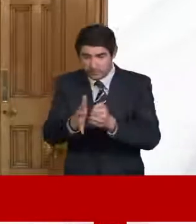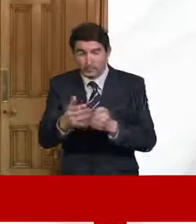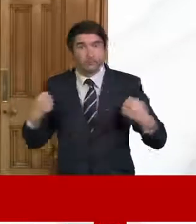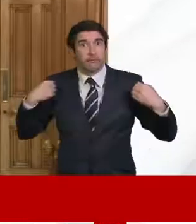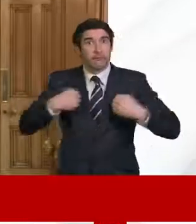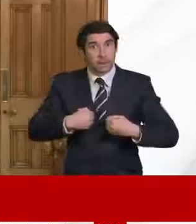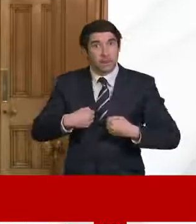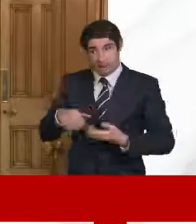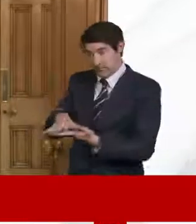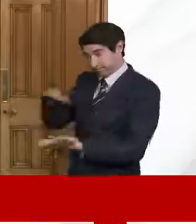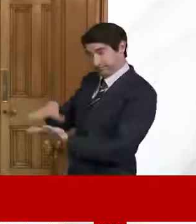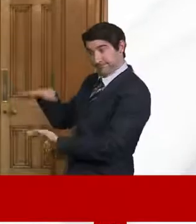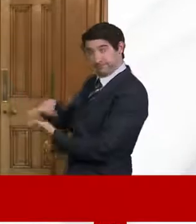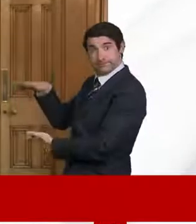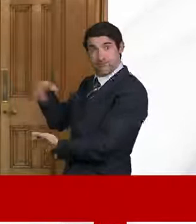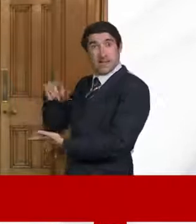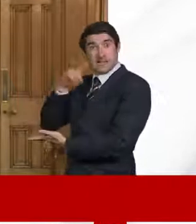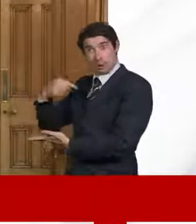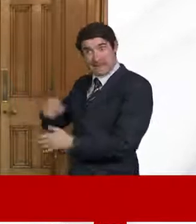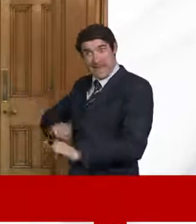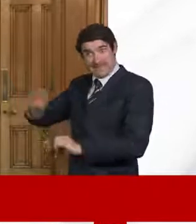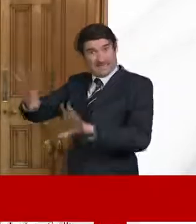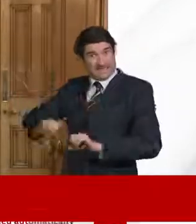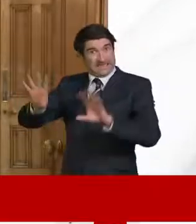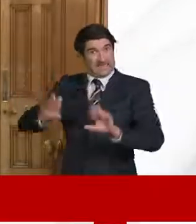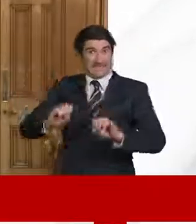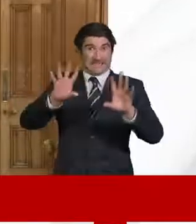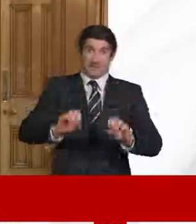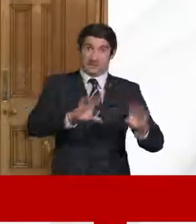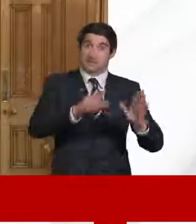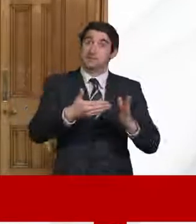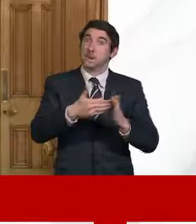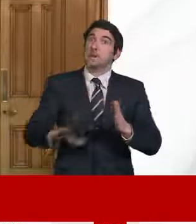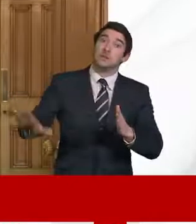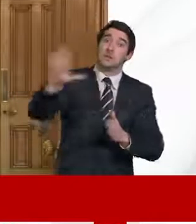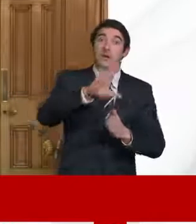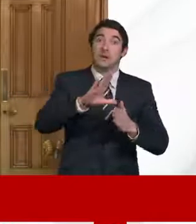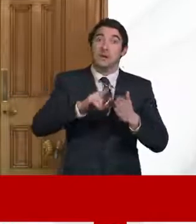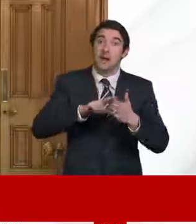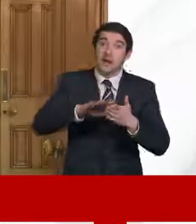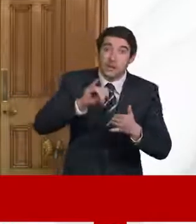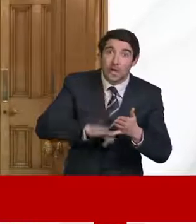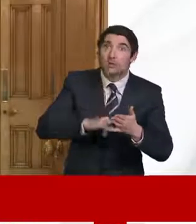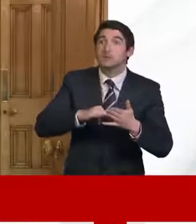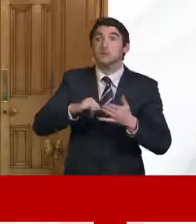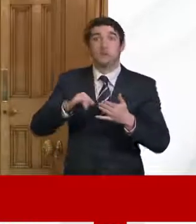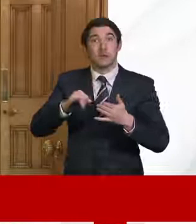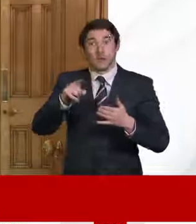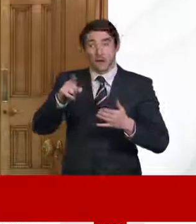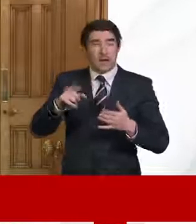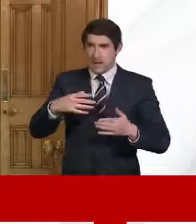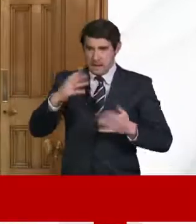and gloves reached the front line. And there is a 24-hour helpline. If any frontline NHS worker